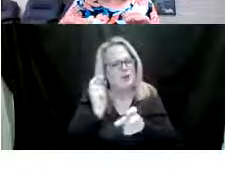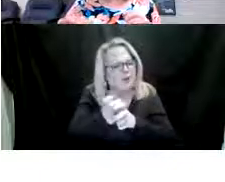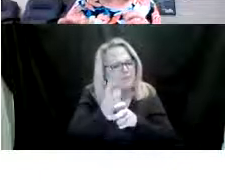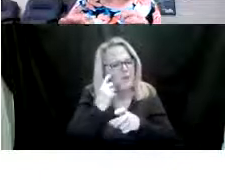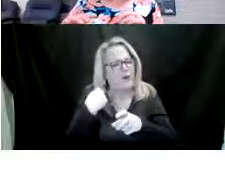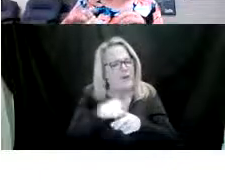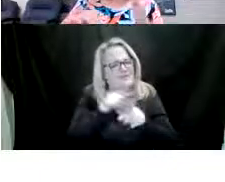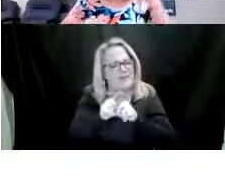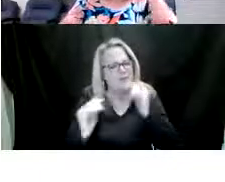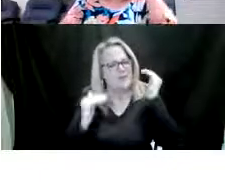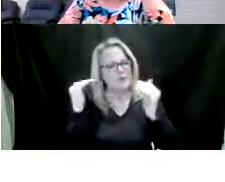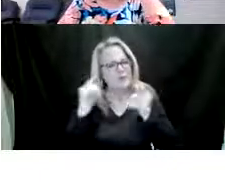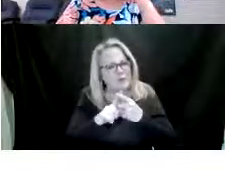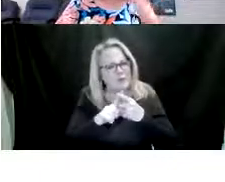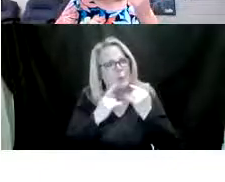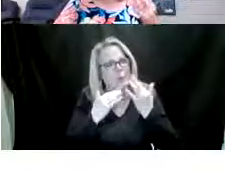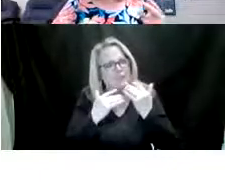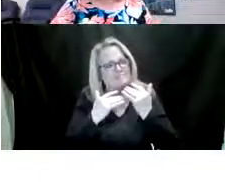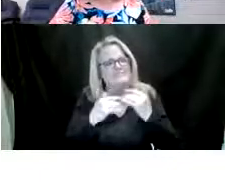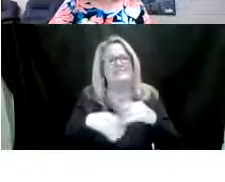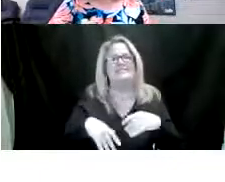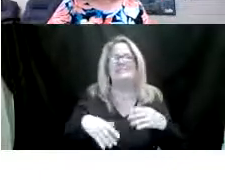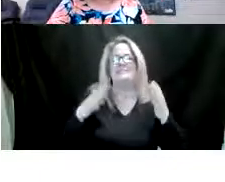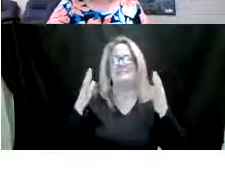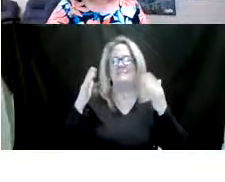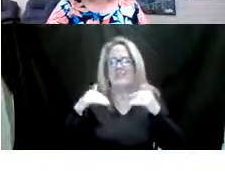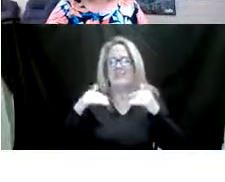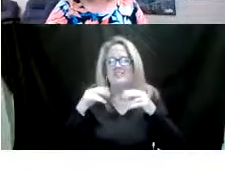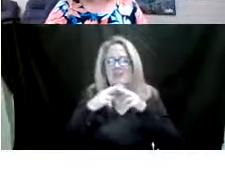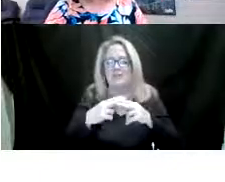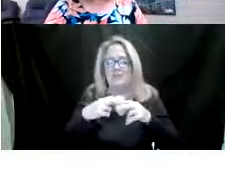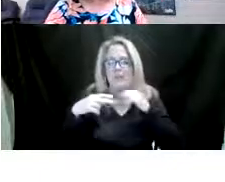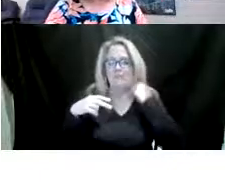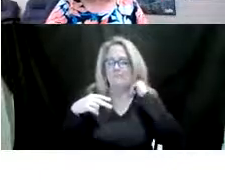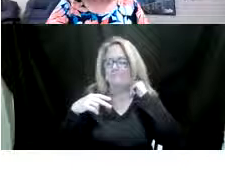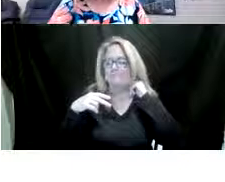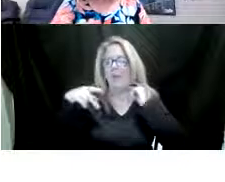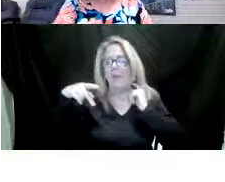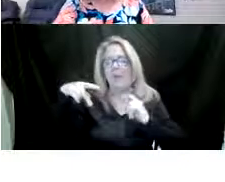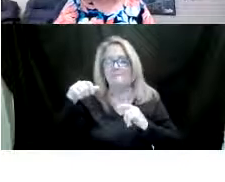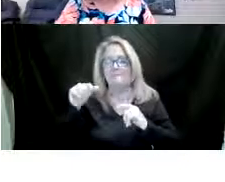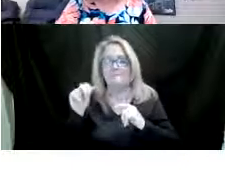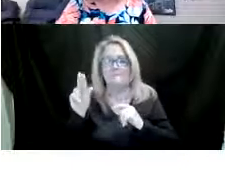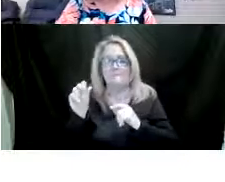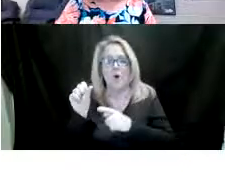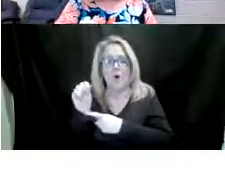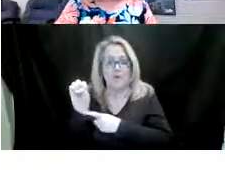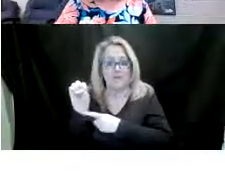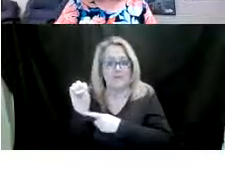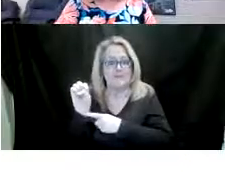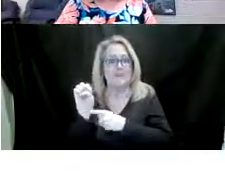pause strategy, and there is a videotape that will come up next, and I believe we have this one. And what I'd like to